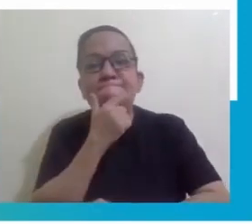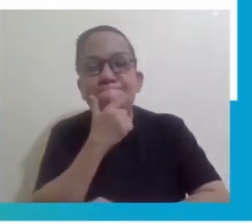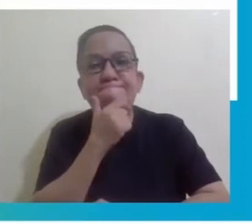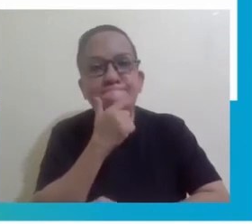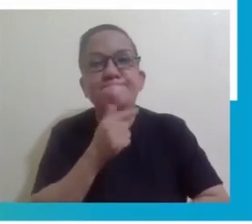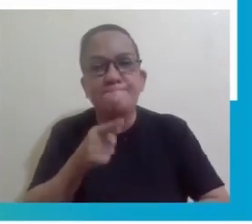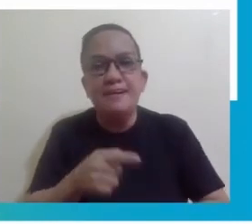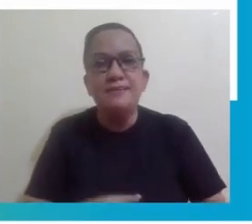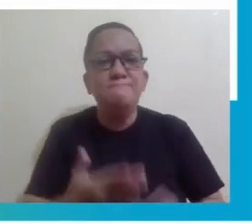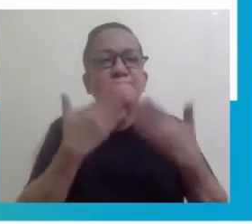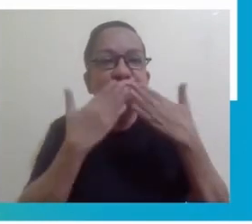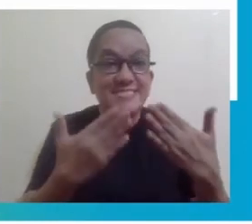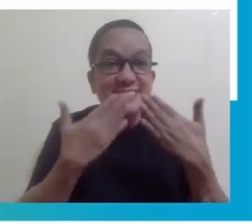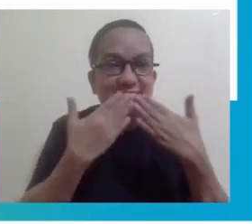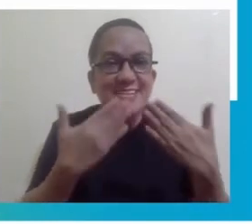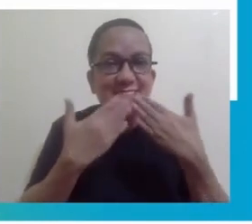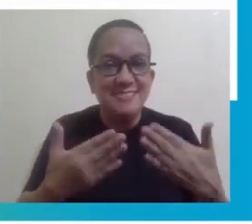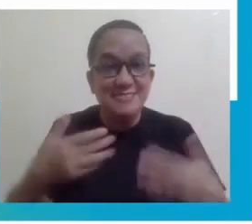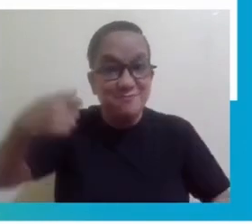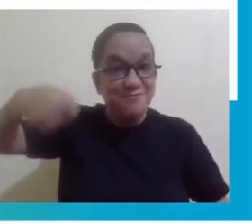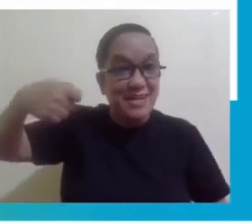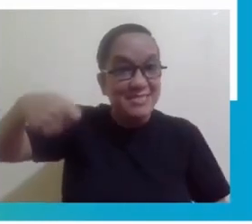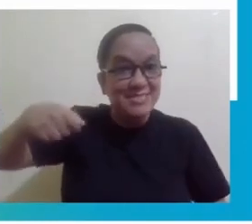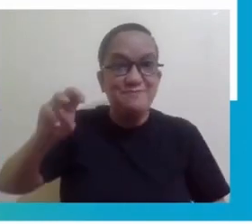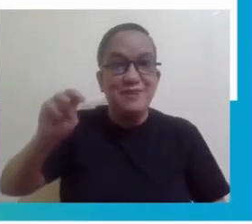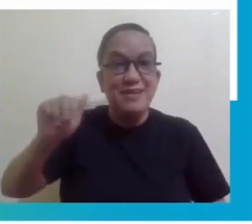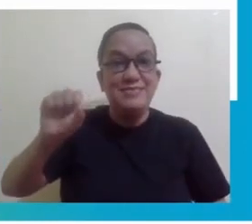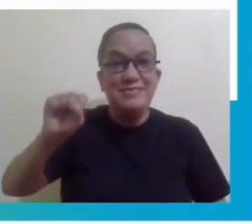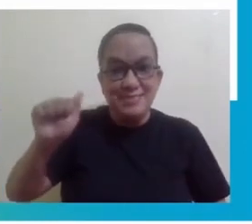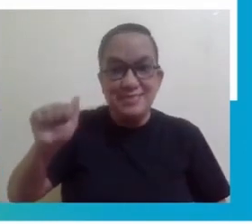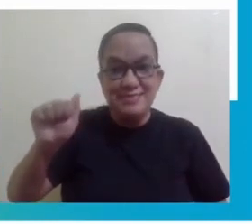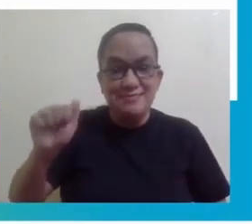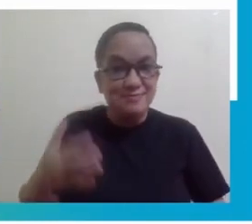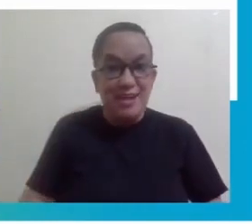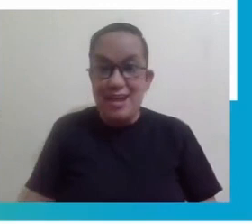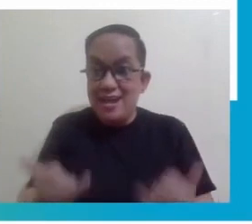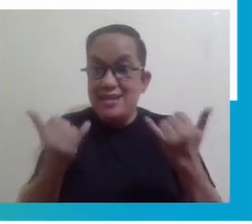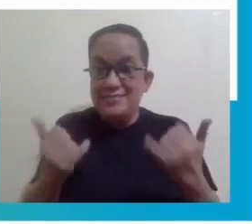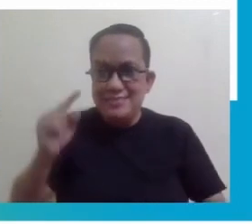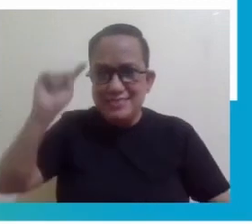much, President Massa. I'm conscious we only have 2 minutes left, so we're not going to go